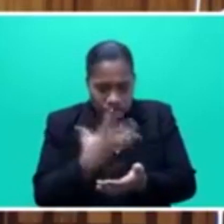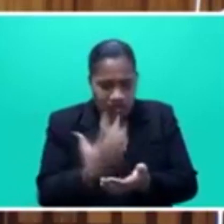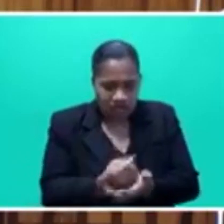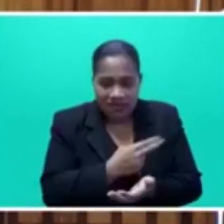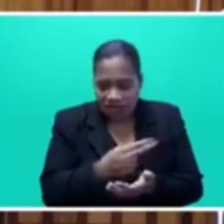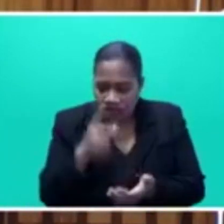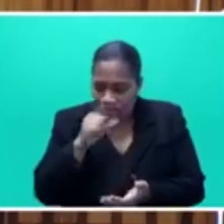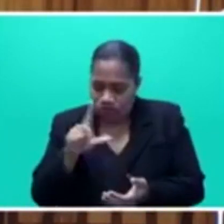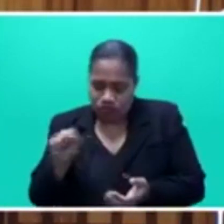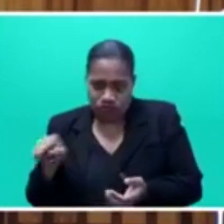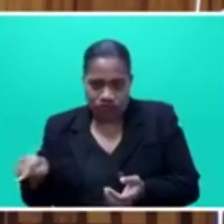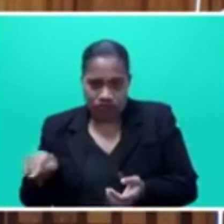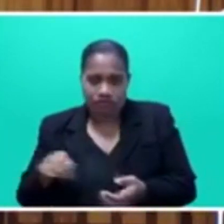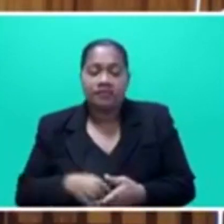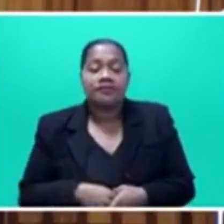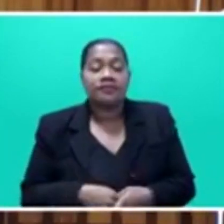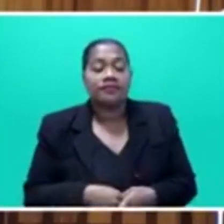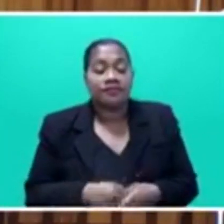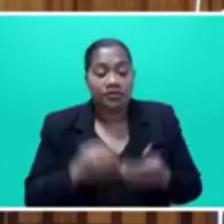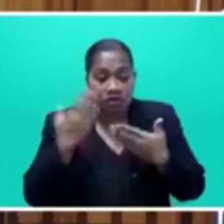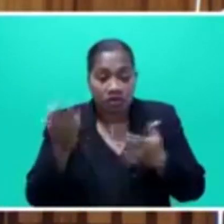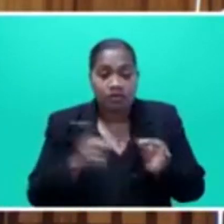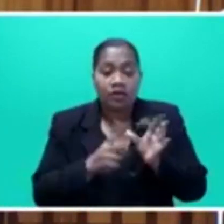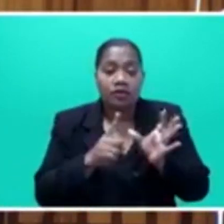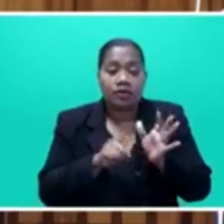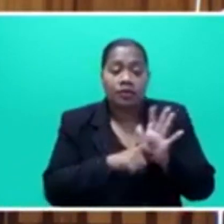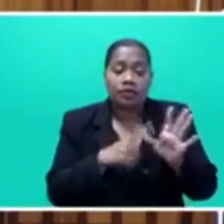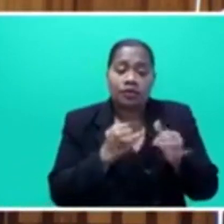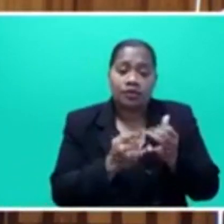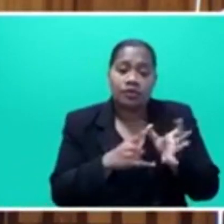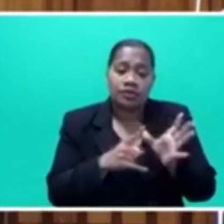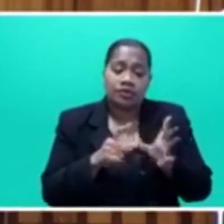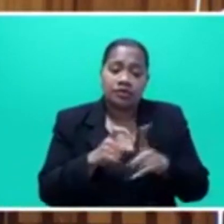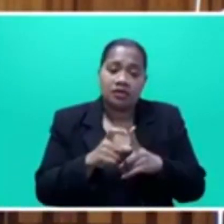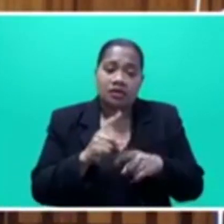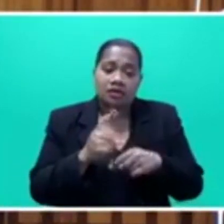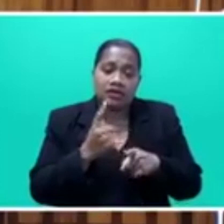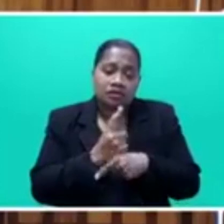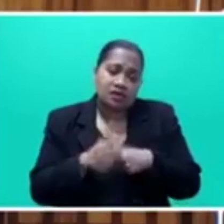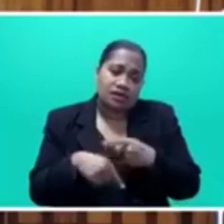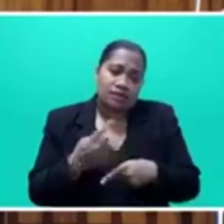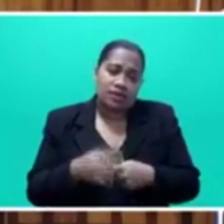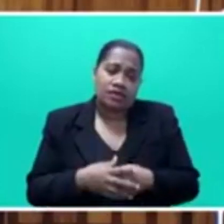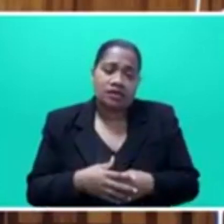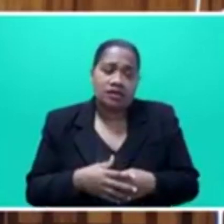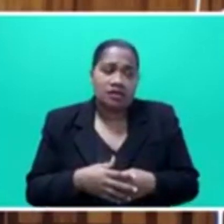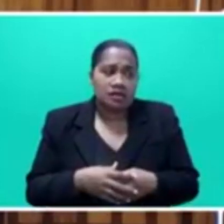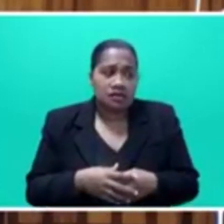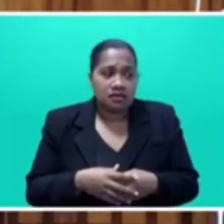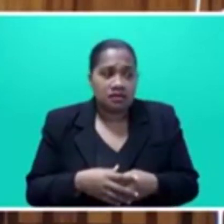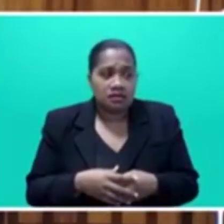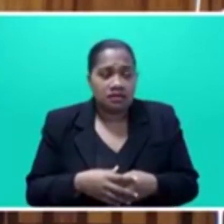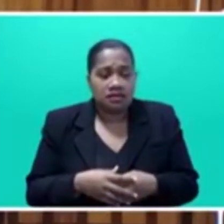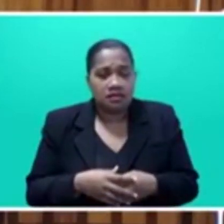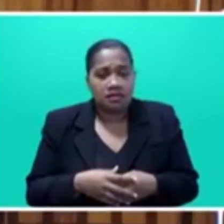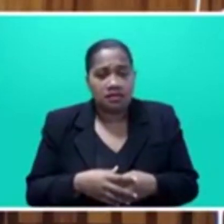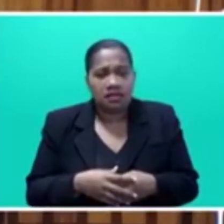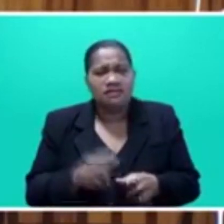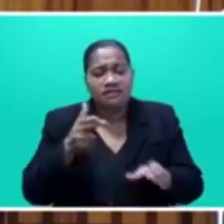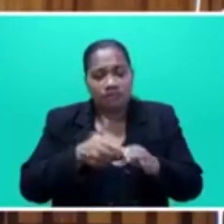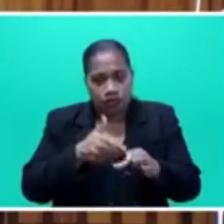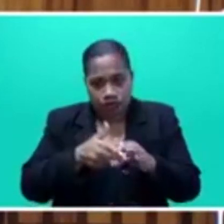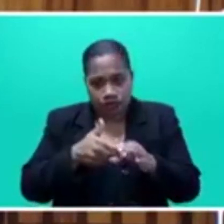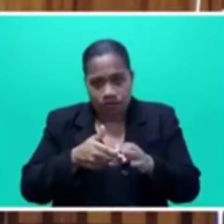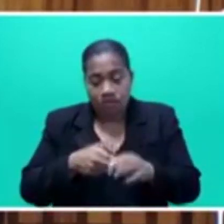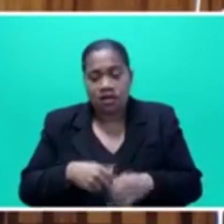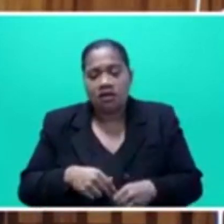he's not here. He talks about removing the 20 cents per litre tax on fuel without a word about how much would be lost in government revenue. And how would